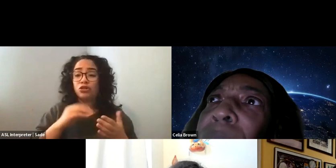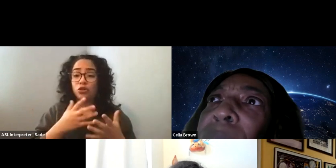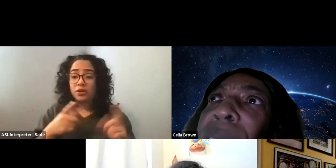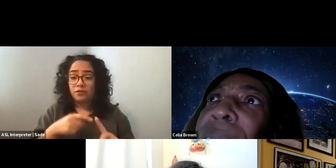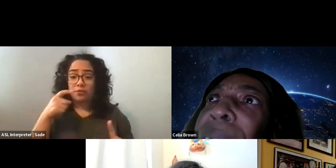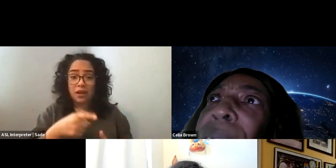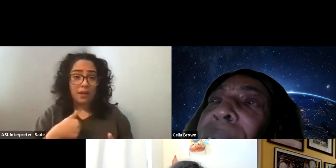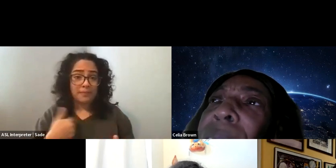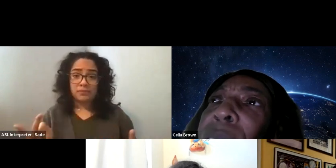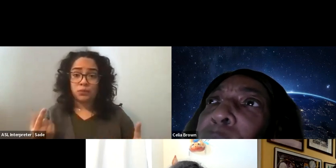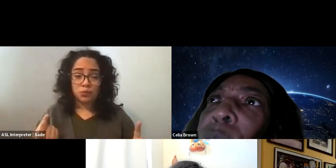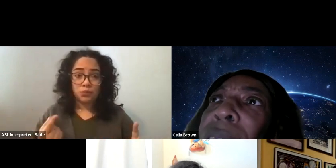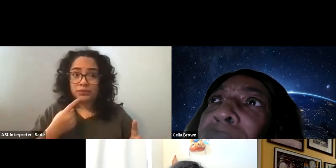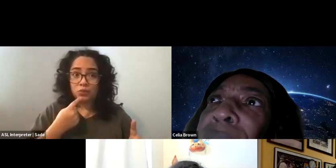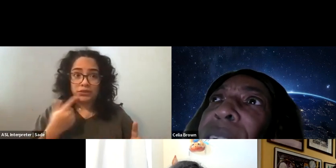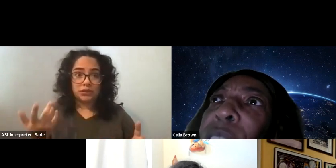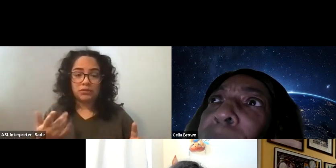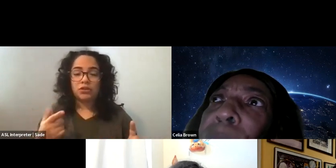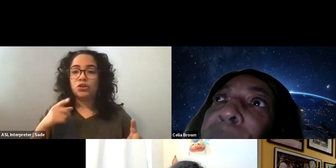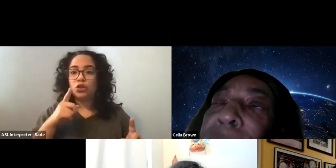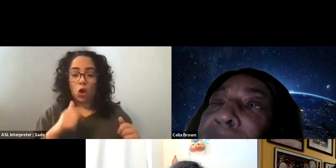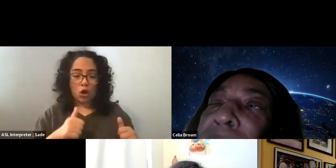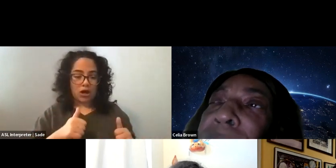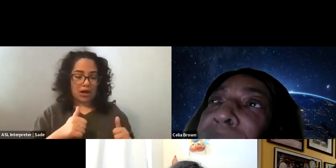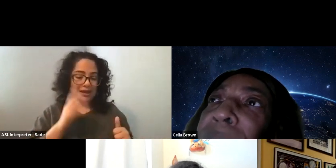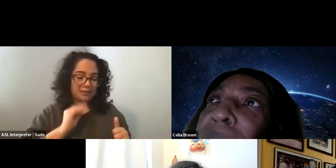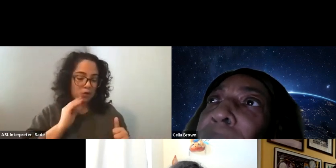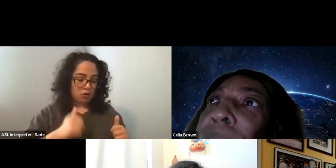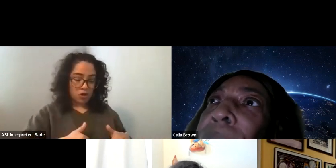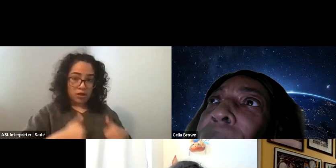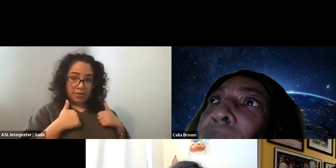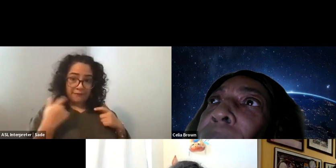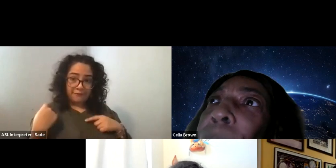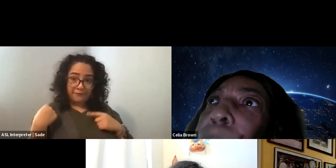what he would say is, your lived experience, now they say that,